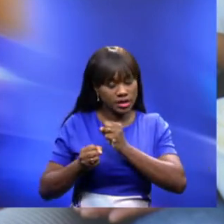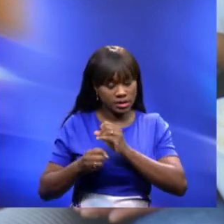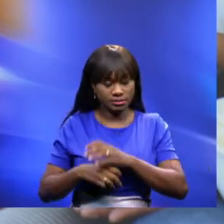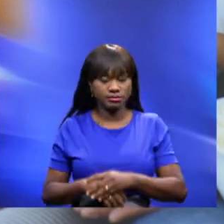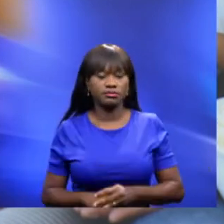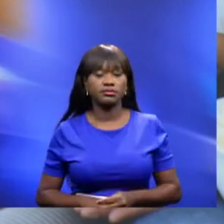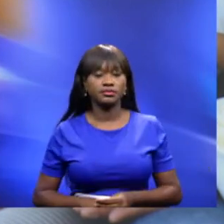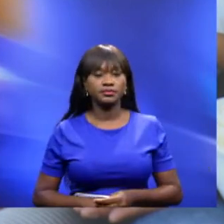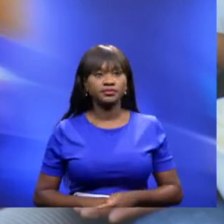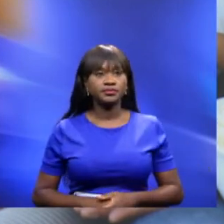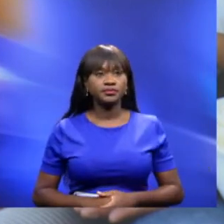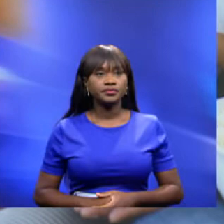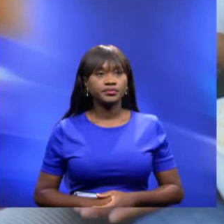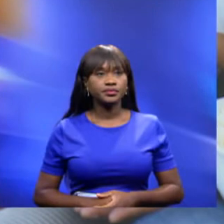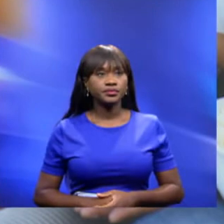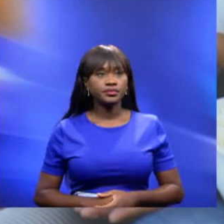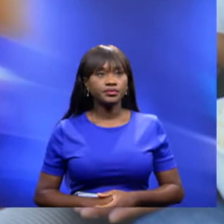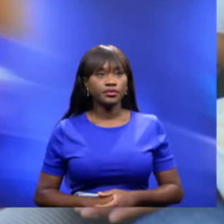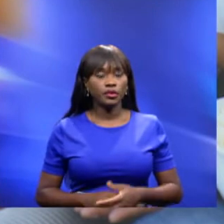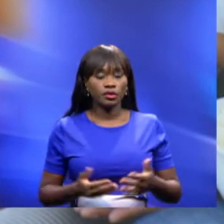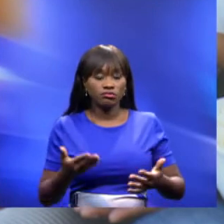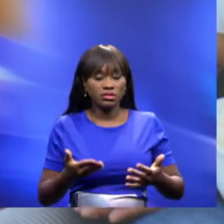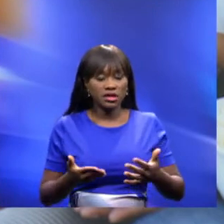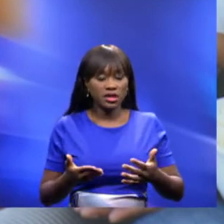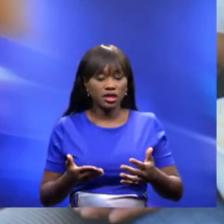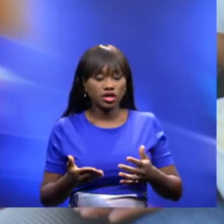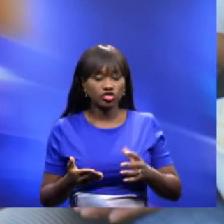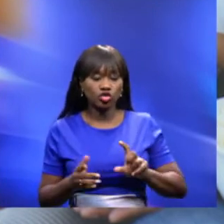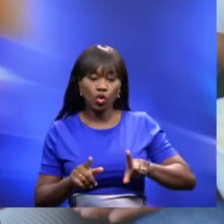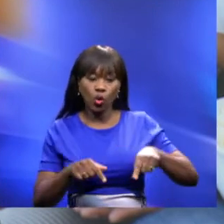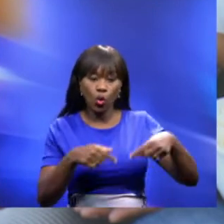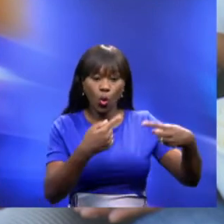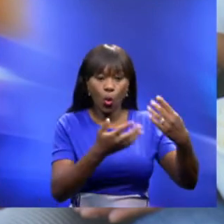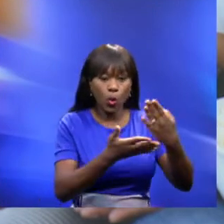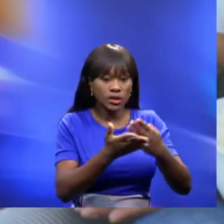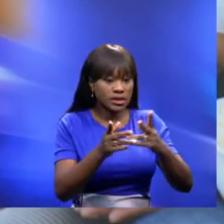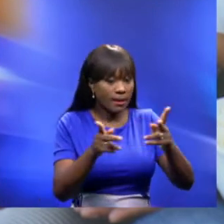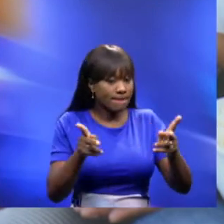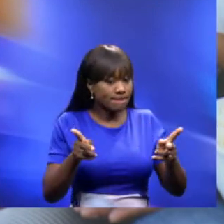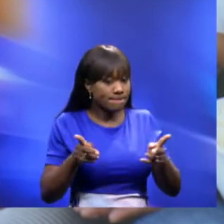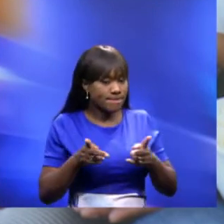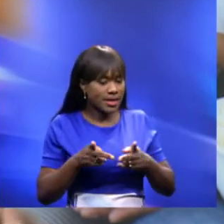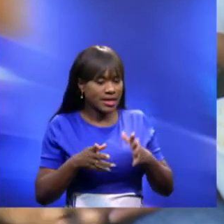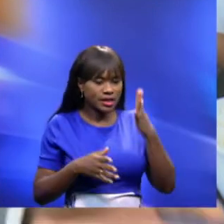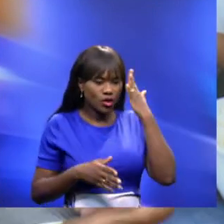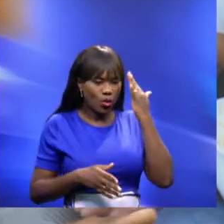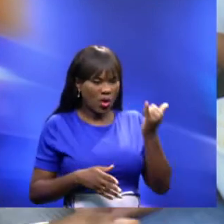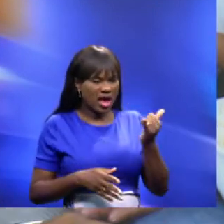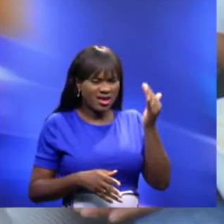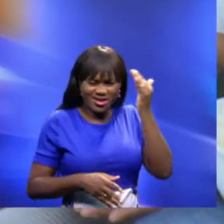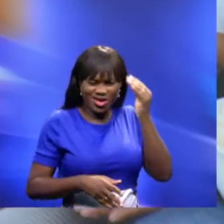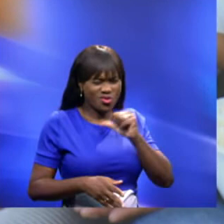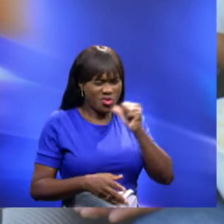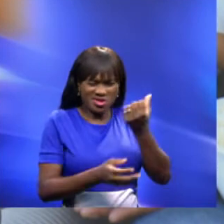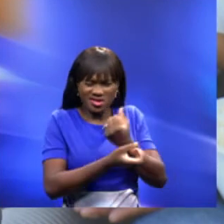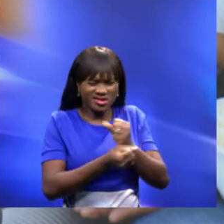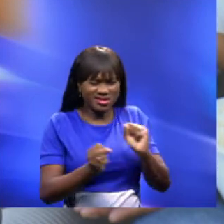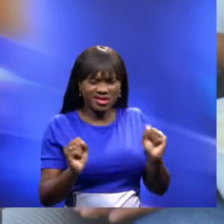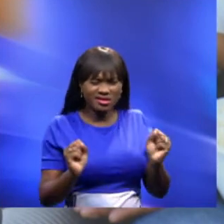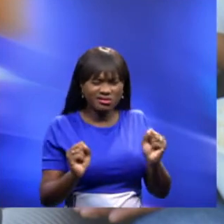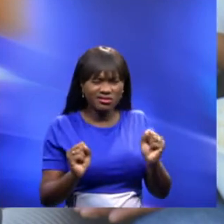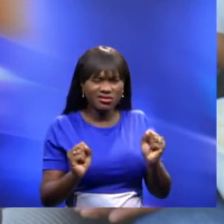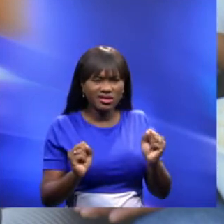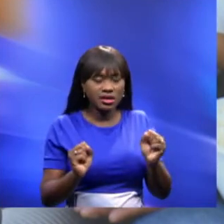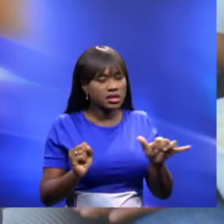an individual, we may not travel to certain places at certain hours and so on. We need to invest more